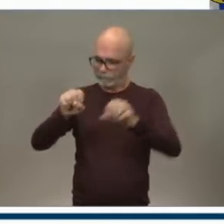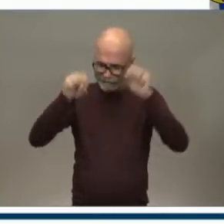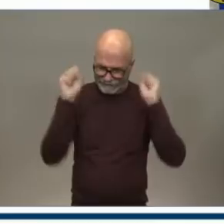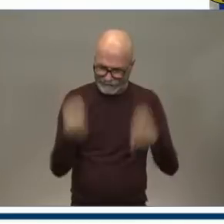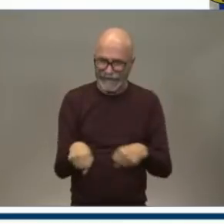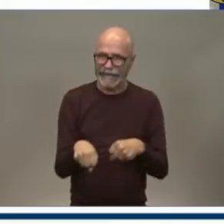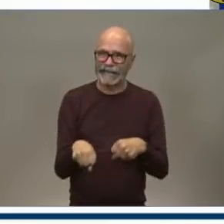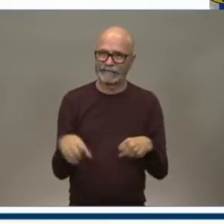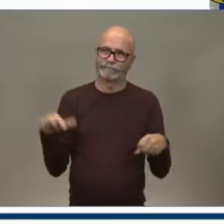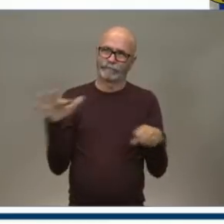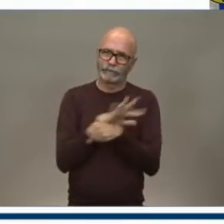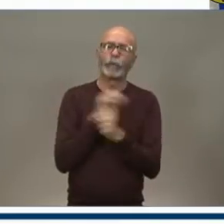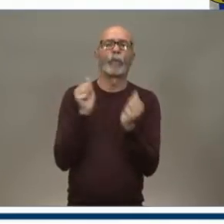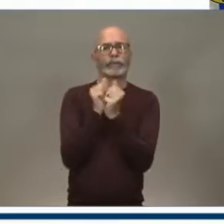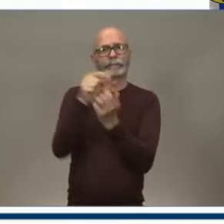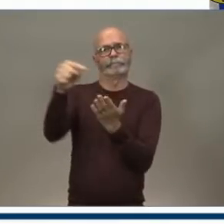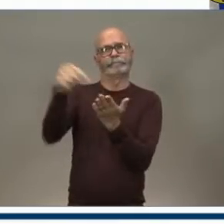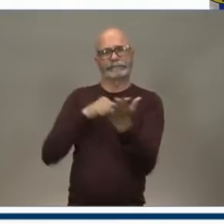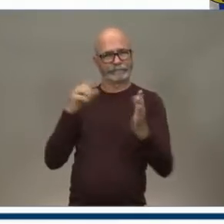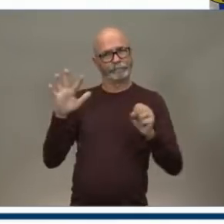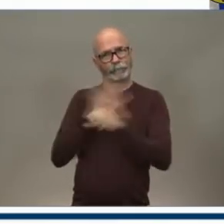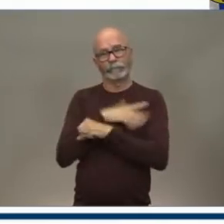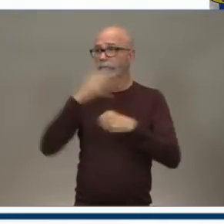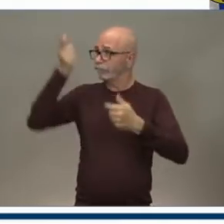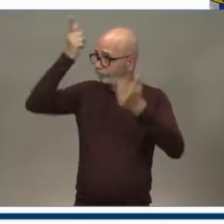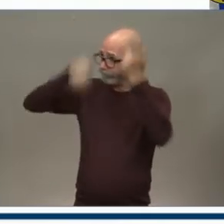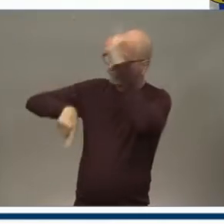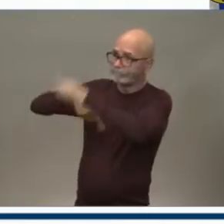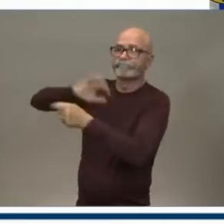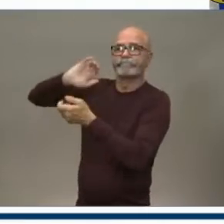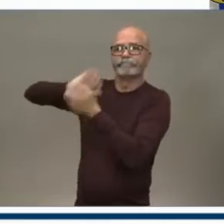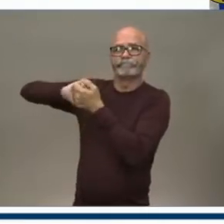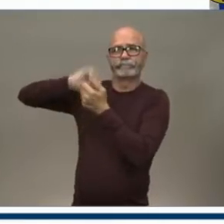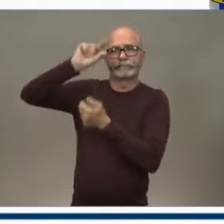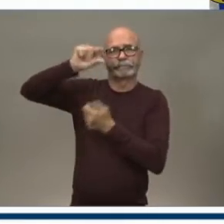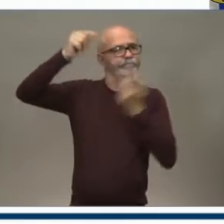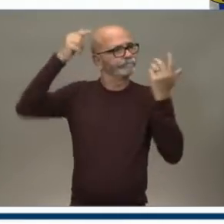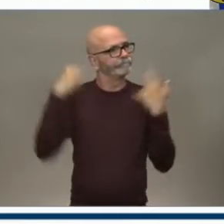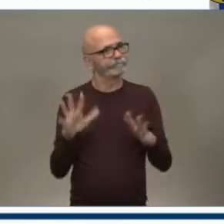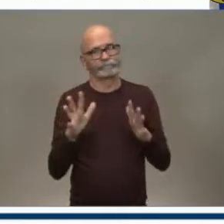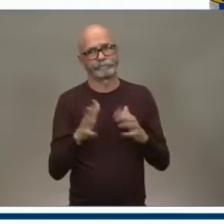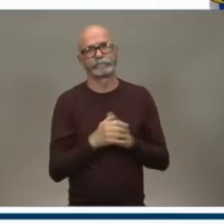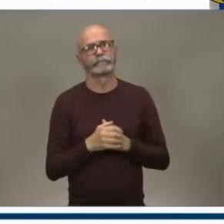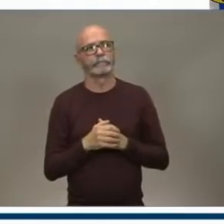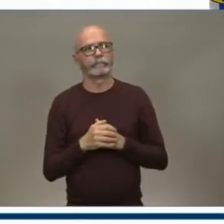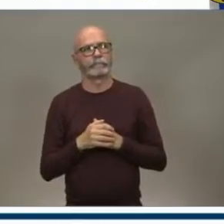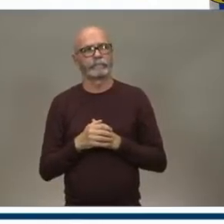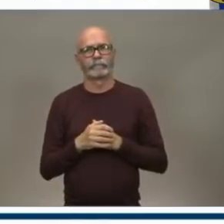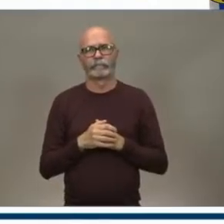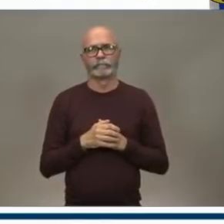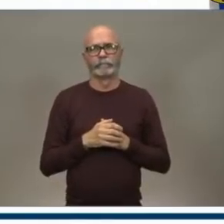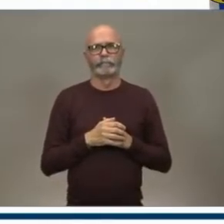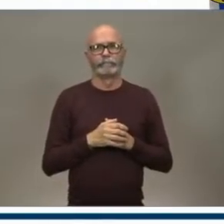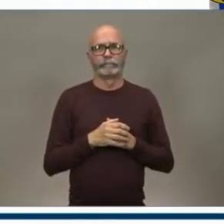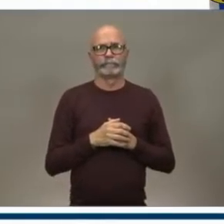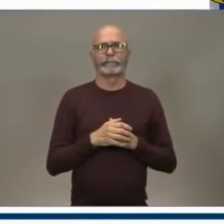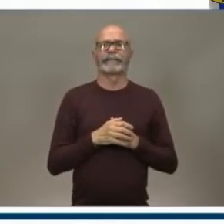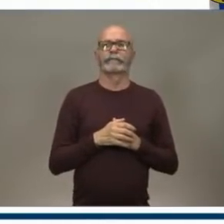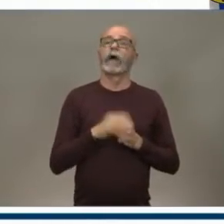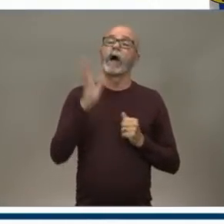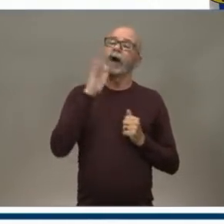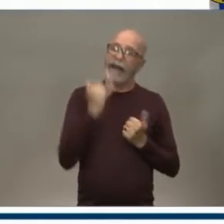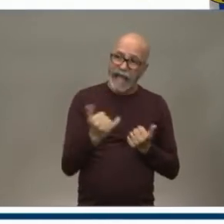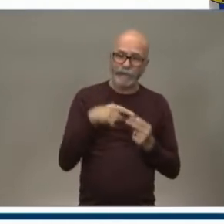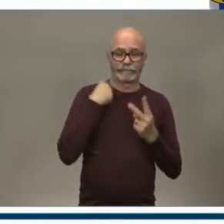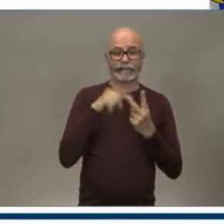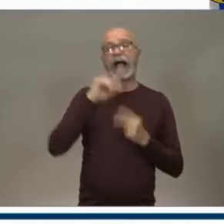Strang, not long ago, you made the policy change that when someone comes back from outside the Atlantic bubble, if they